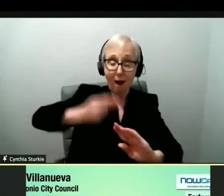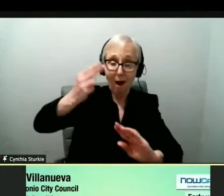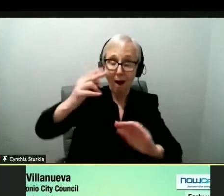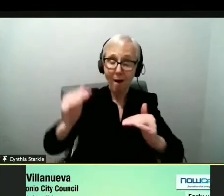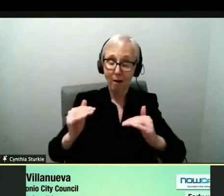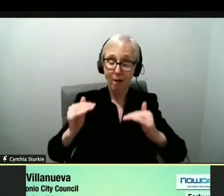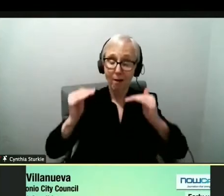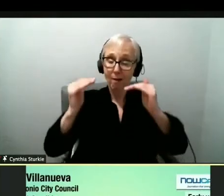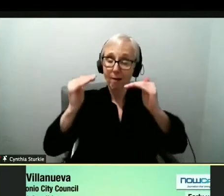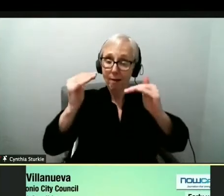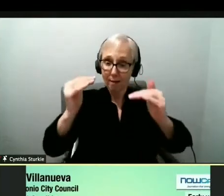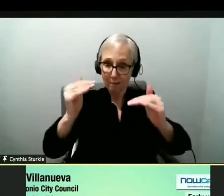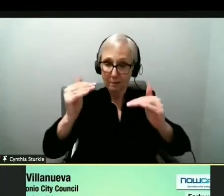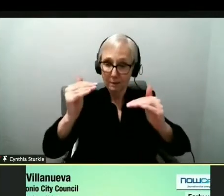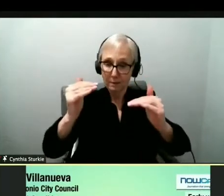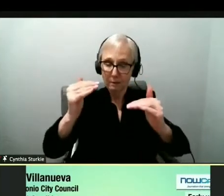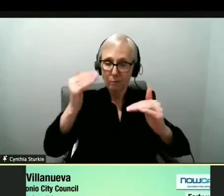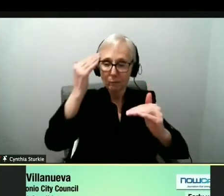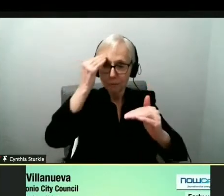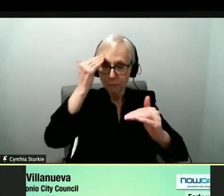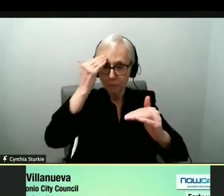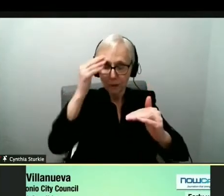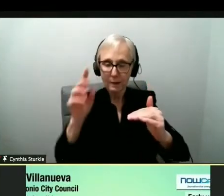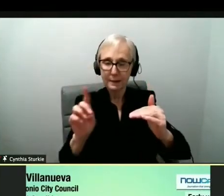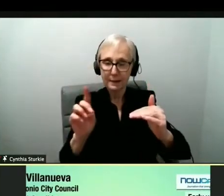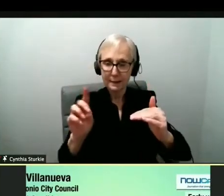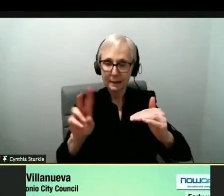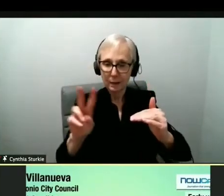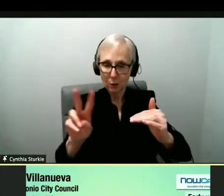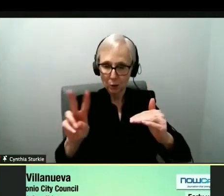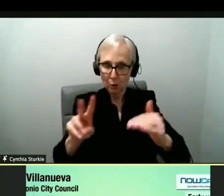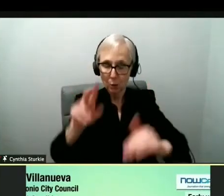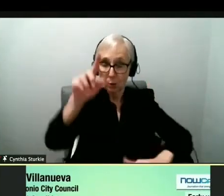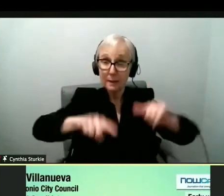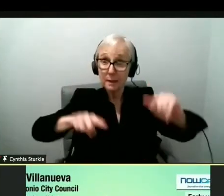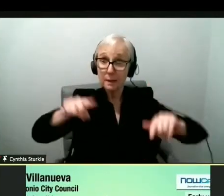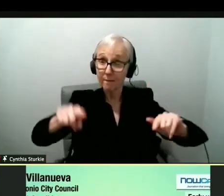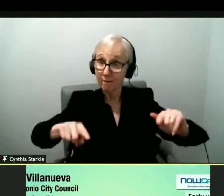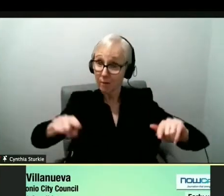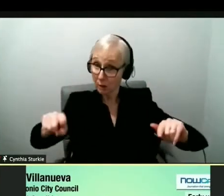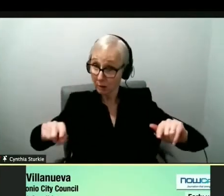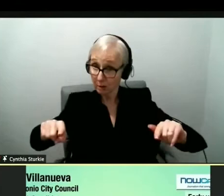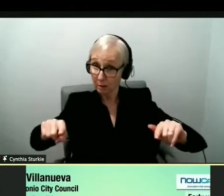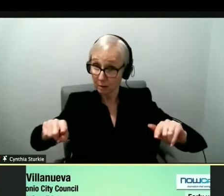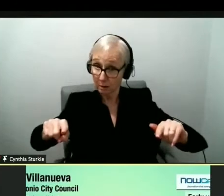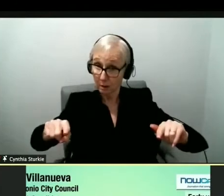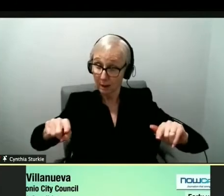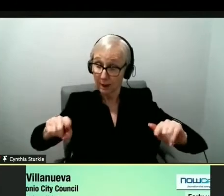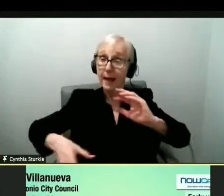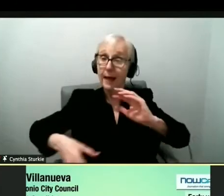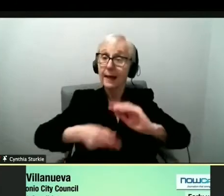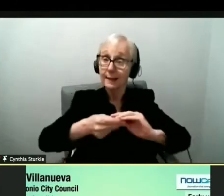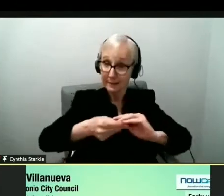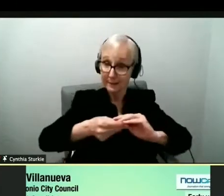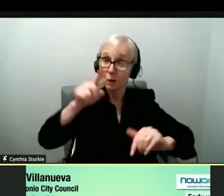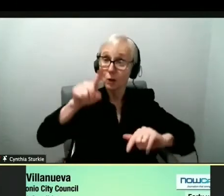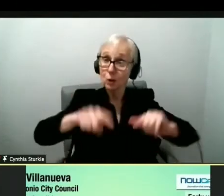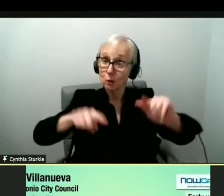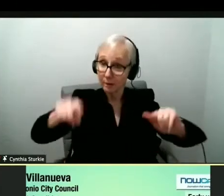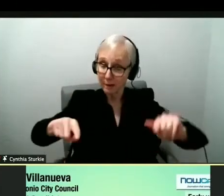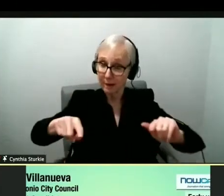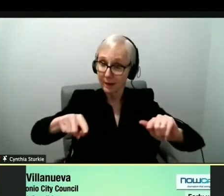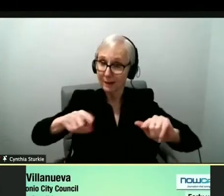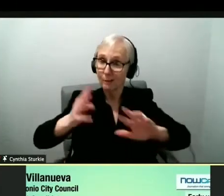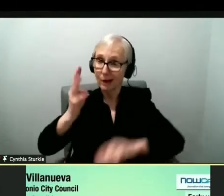in because as we all know, District 2 is extremely diverse. And in addition to its diversity, it has been